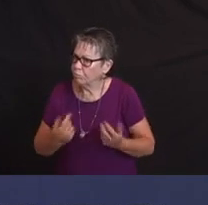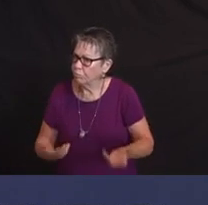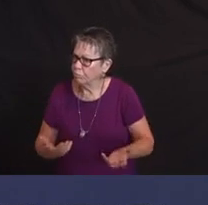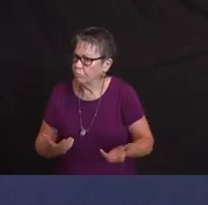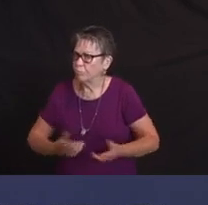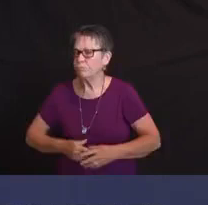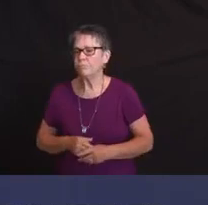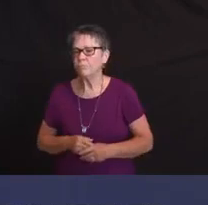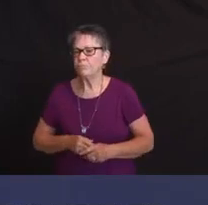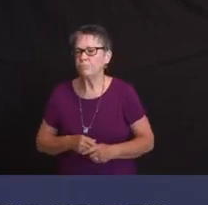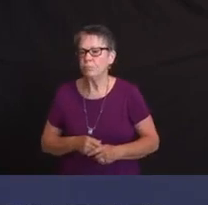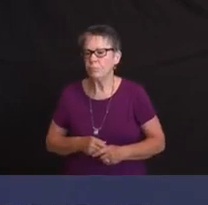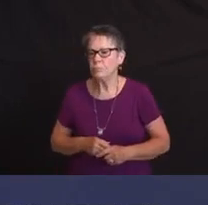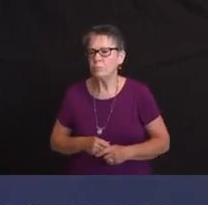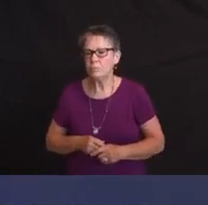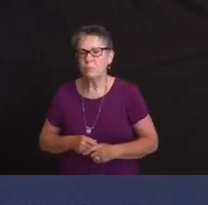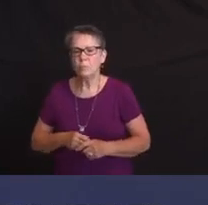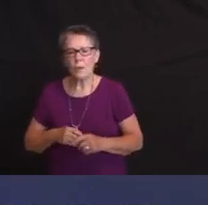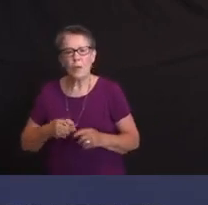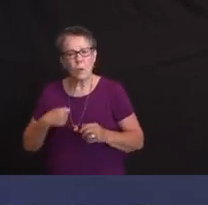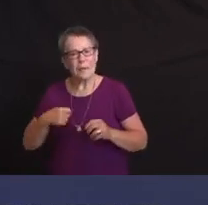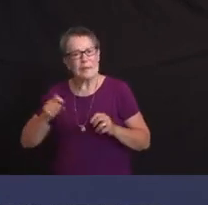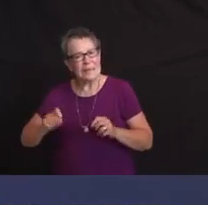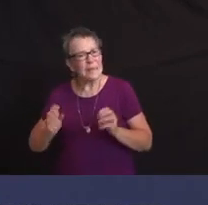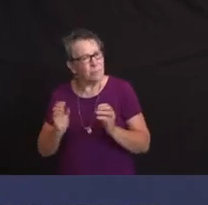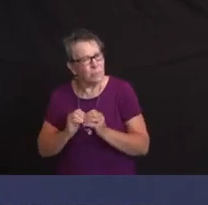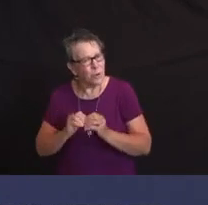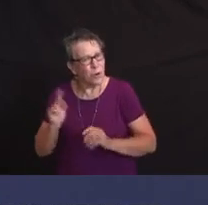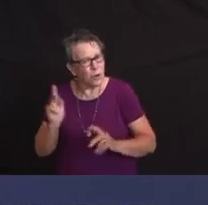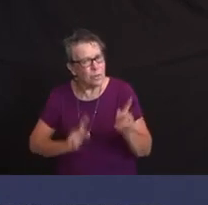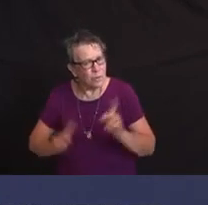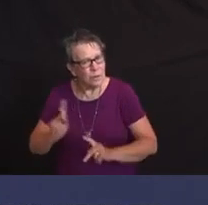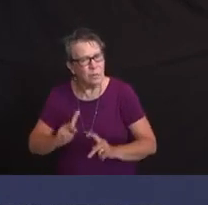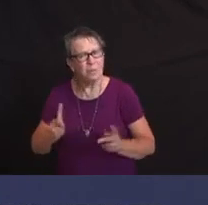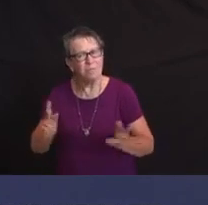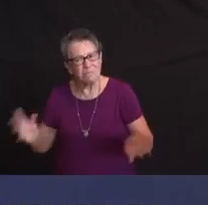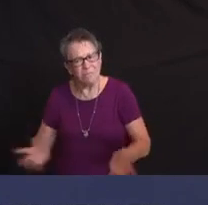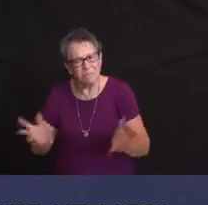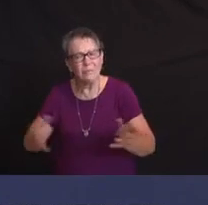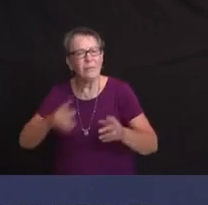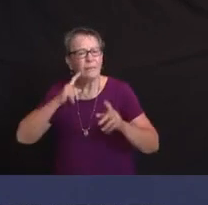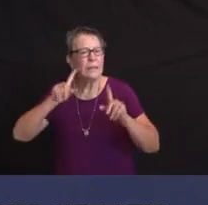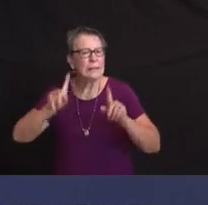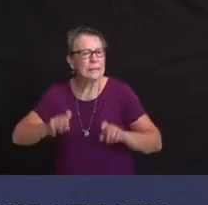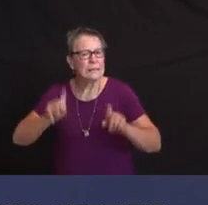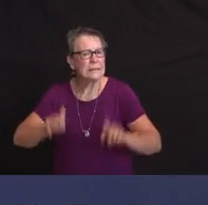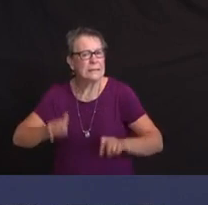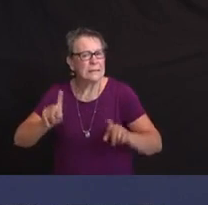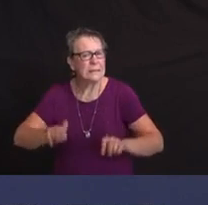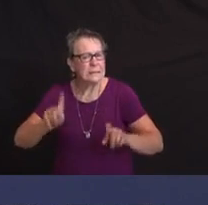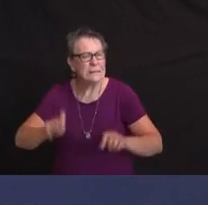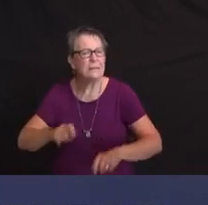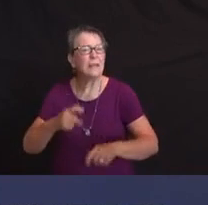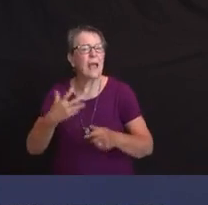need more folks, period, but in particular in that adolescent range to get vaccinated. Thank you for all.